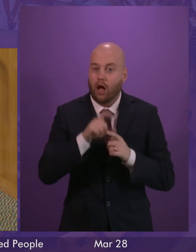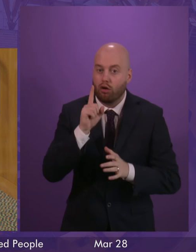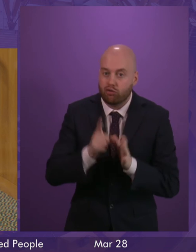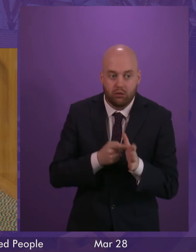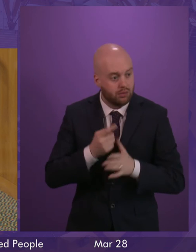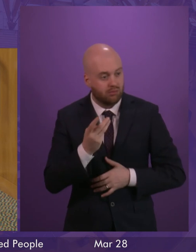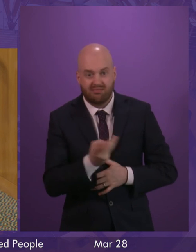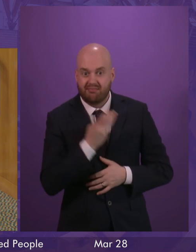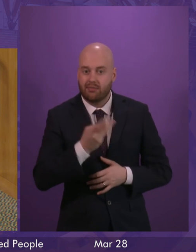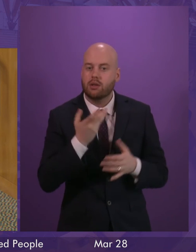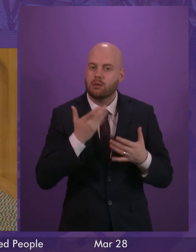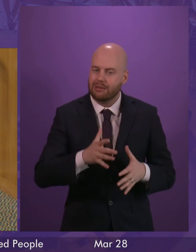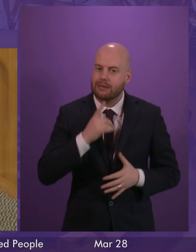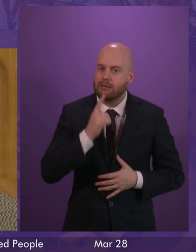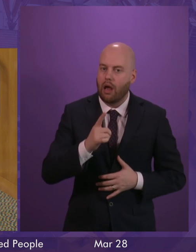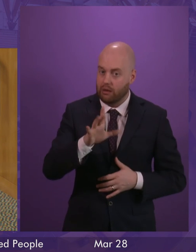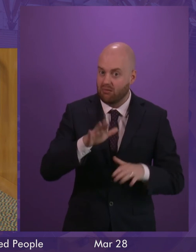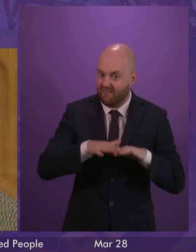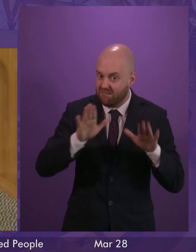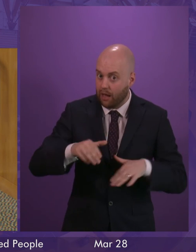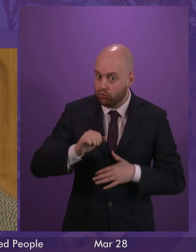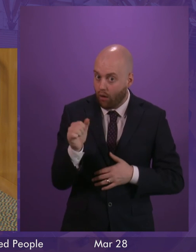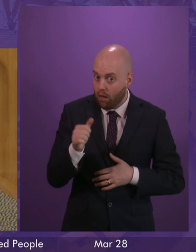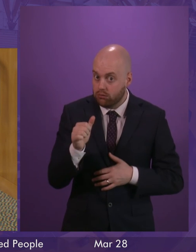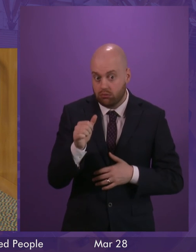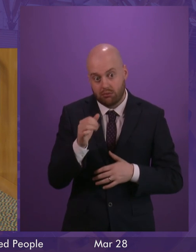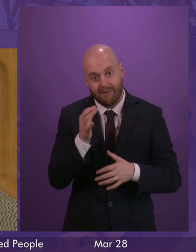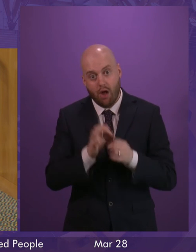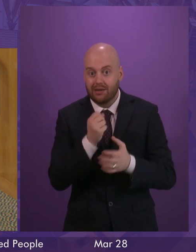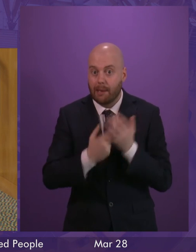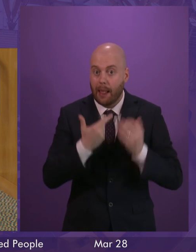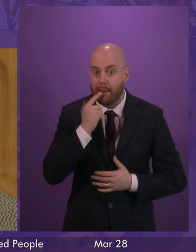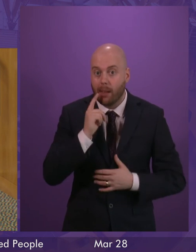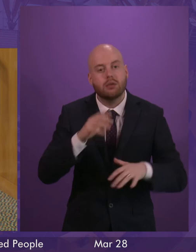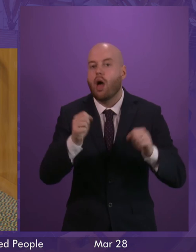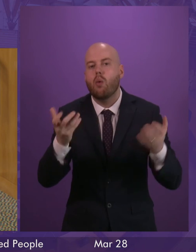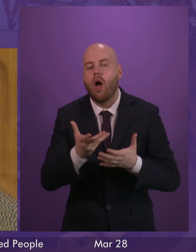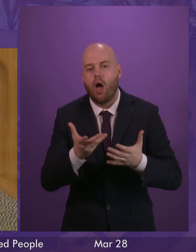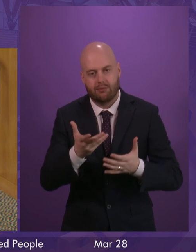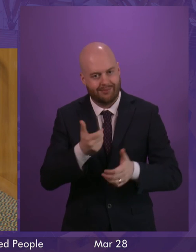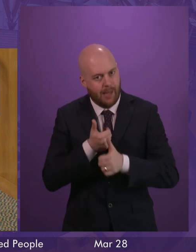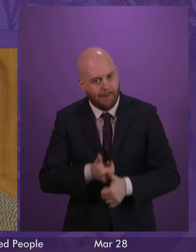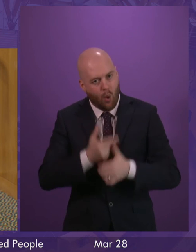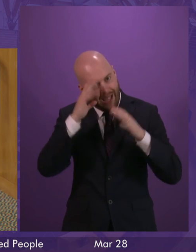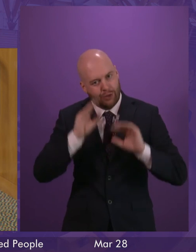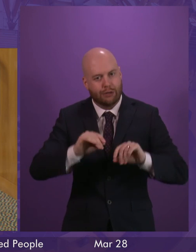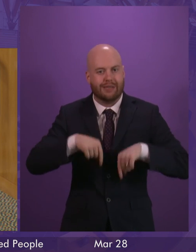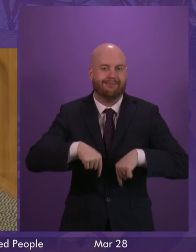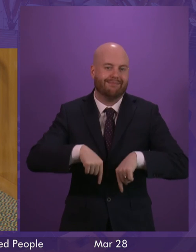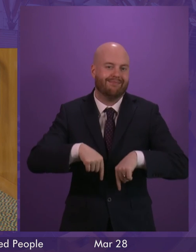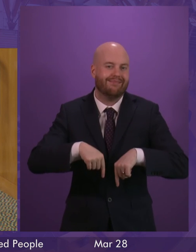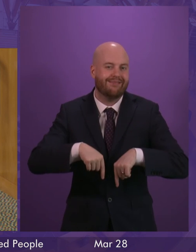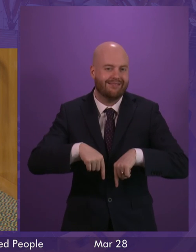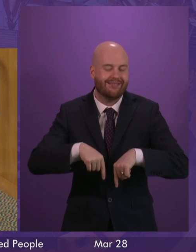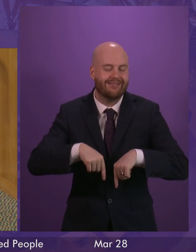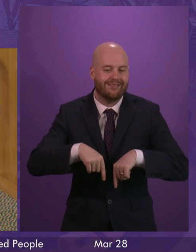that actually A Fair Scotland for disabled people does start with the right support and education early on. And that does lead us to